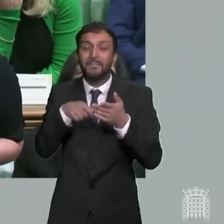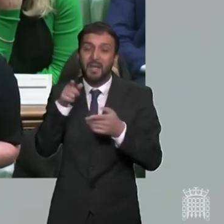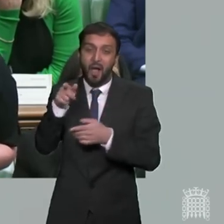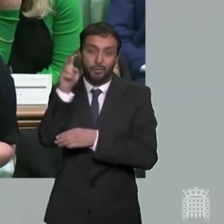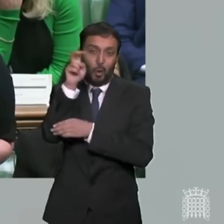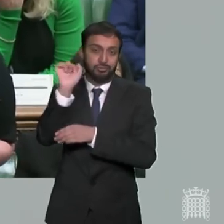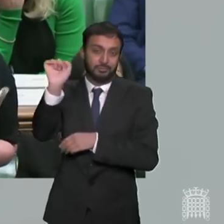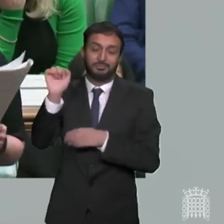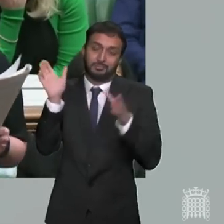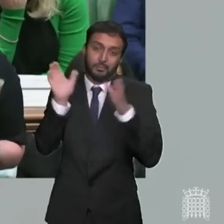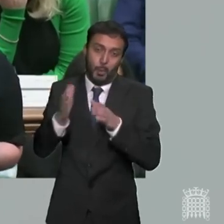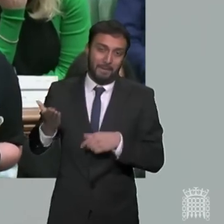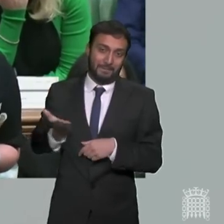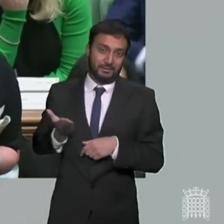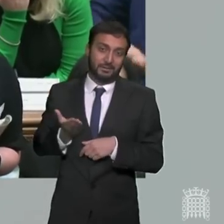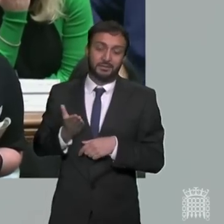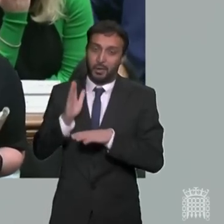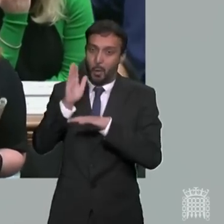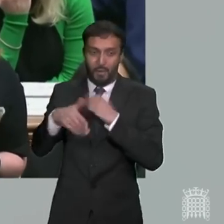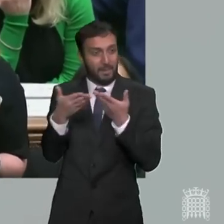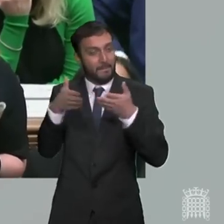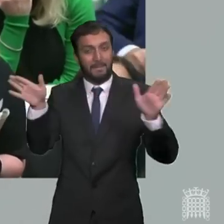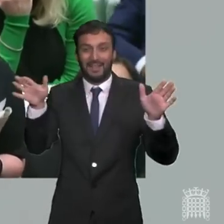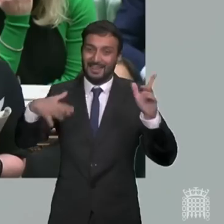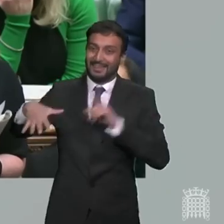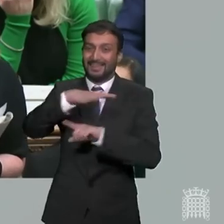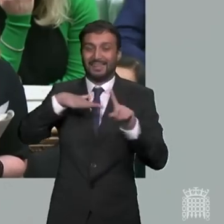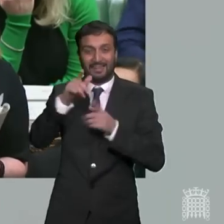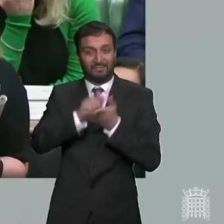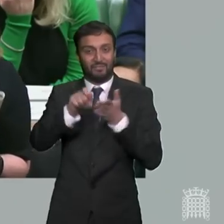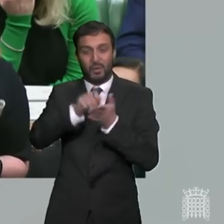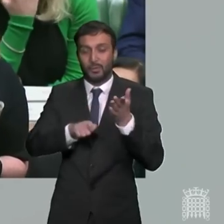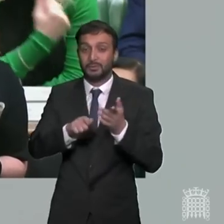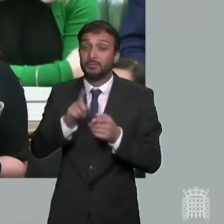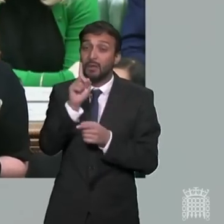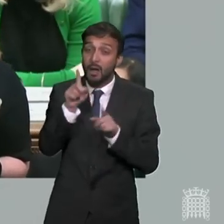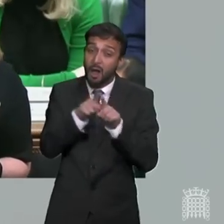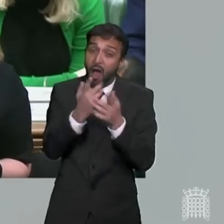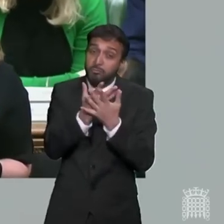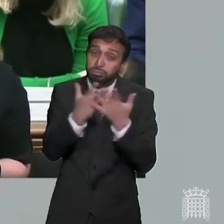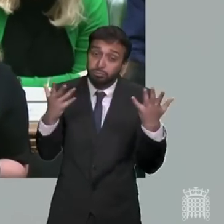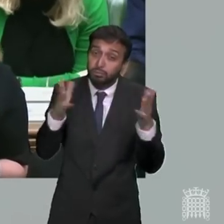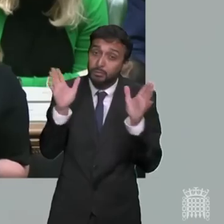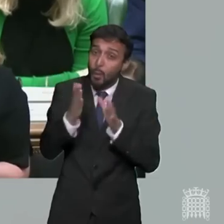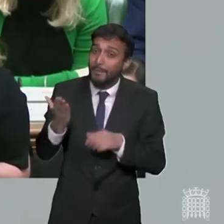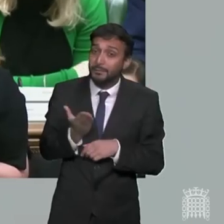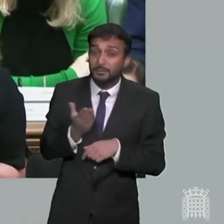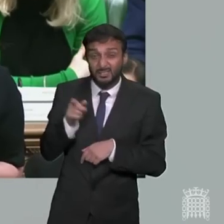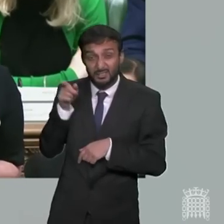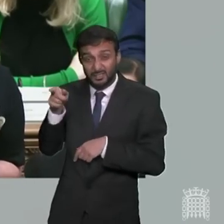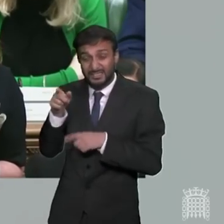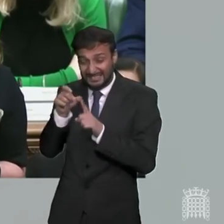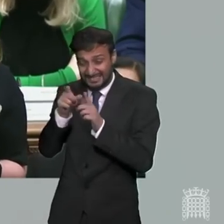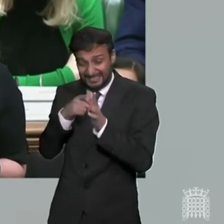public vote in my inaugural award. But like so many small businesses, Daisy Rose Coffee House is the beating heart of the